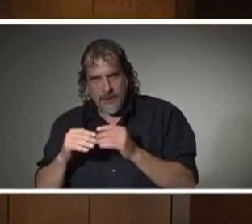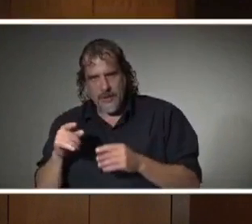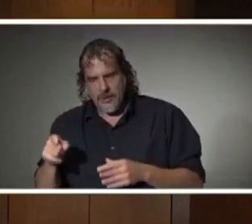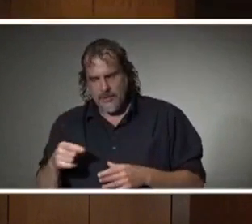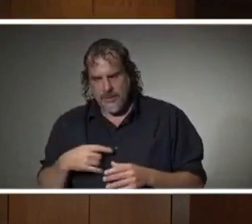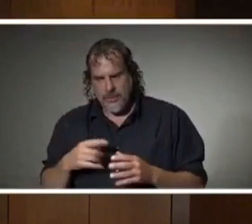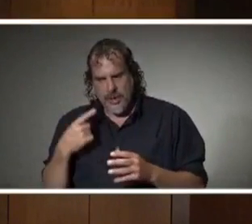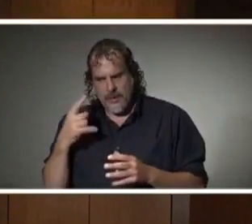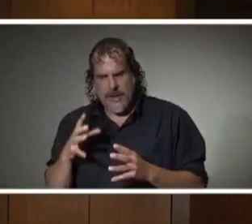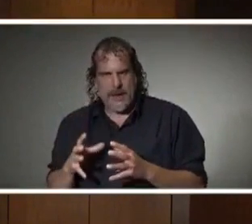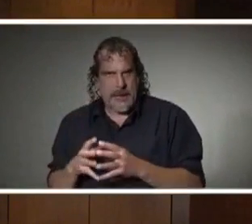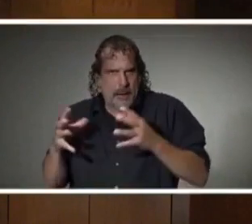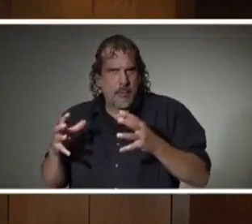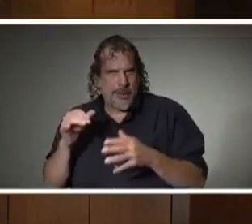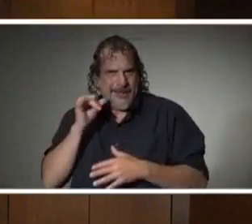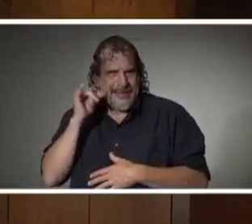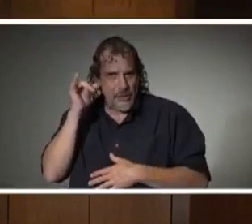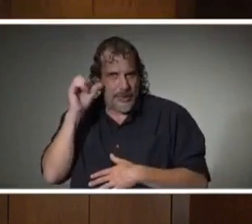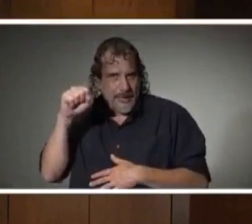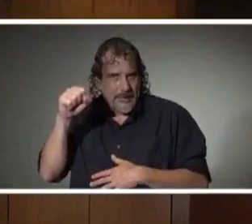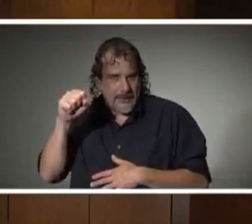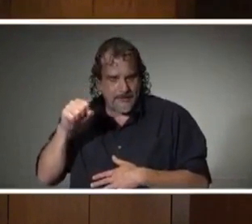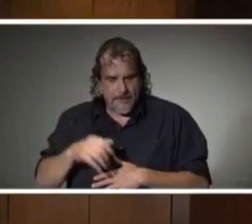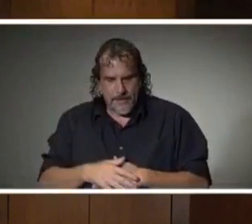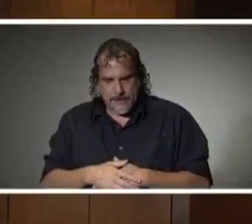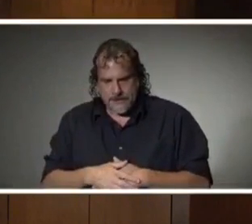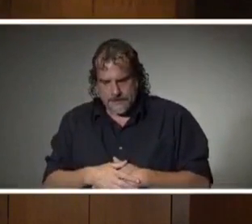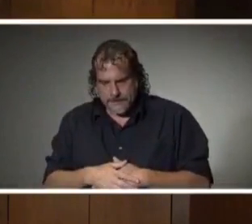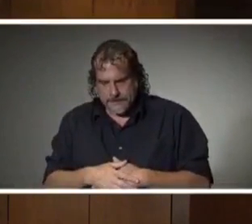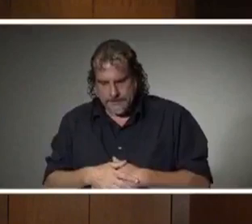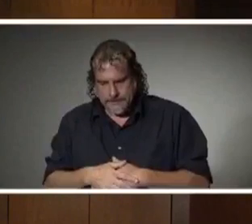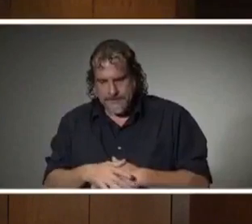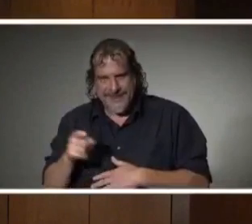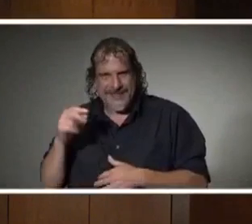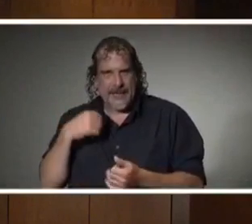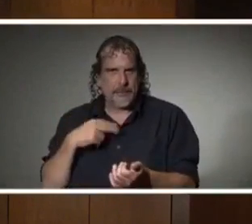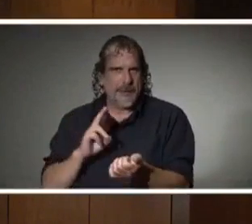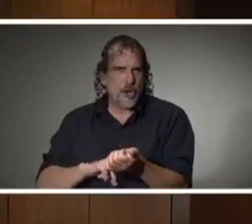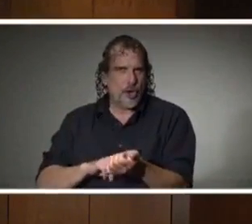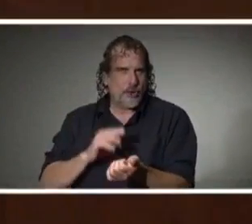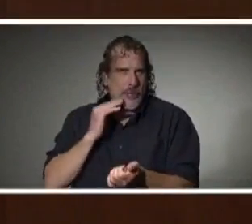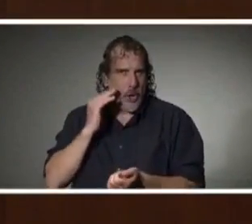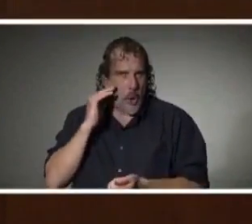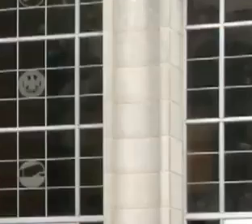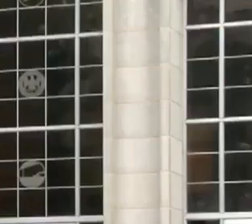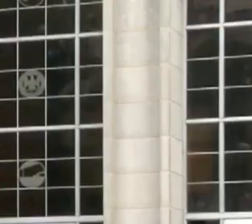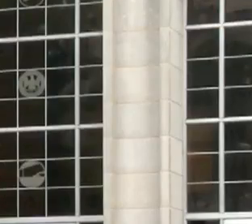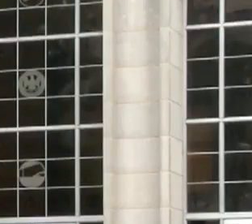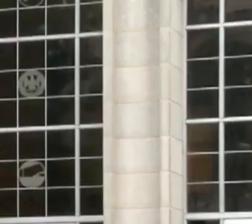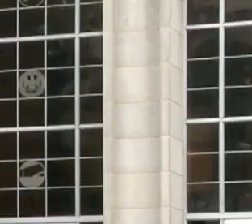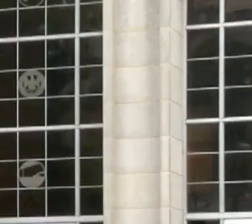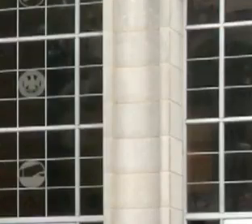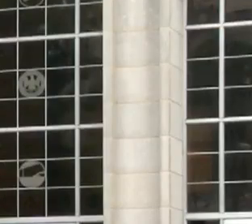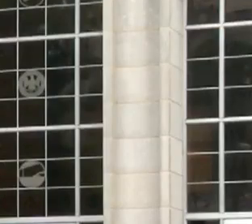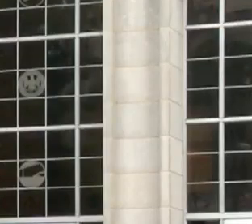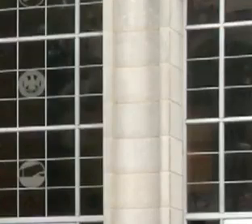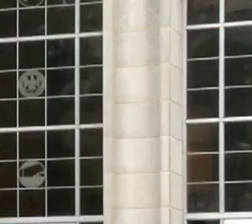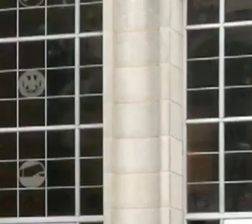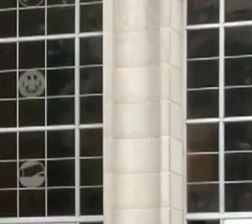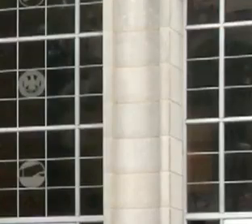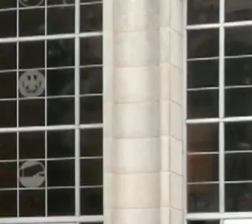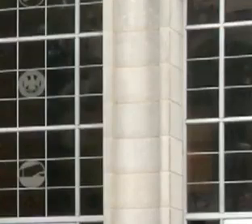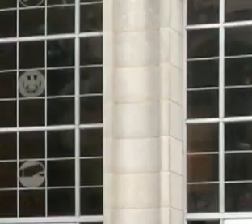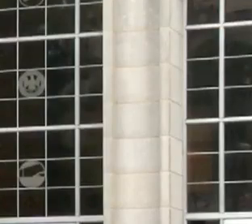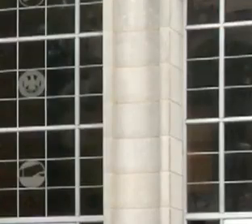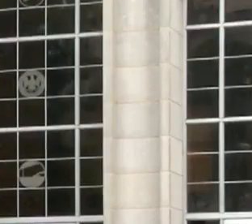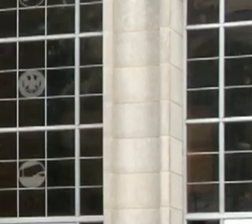time, which are available on the DPS website to receive a driver's license. To see a full list of services offered at the area of